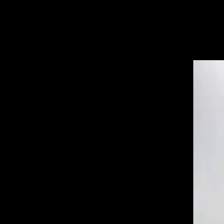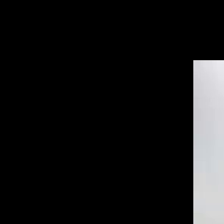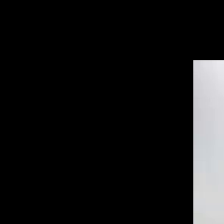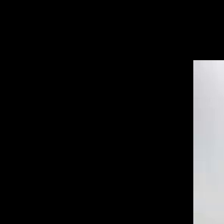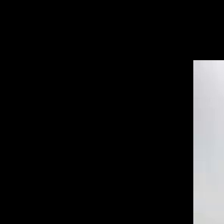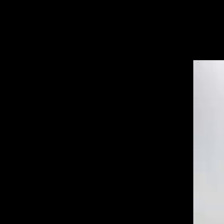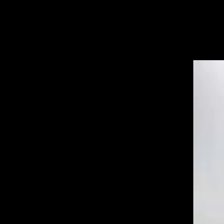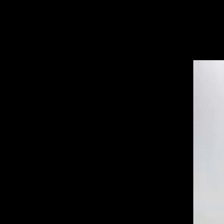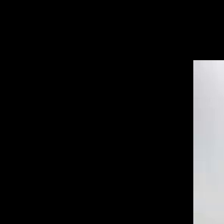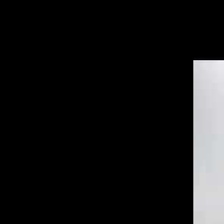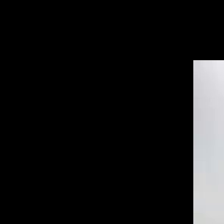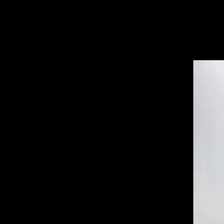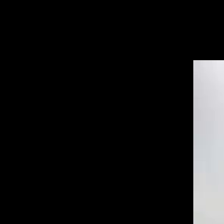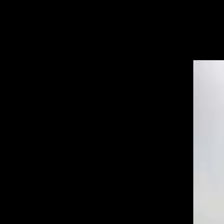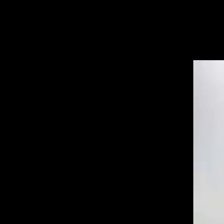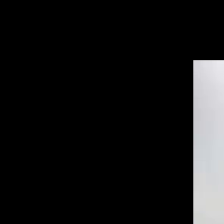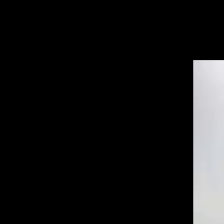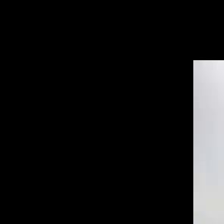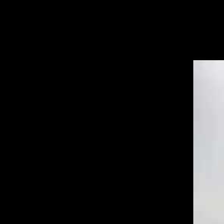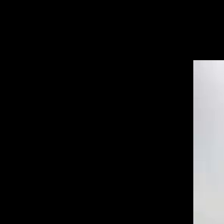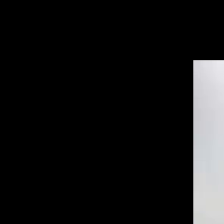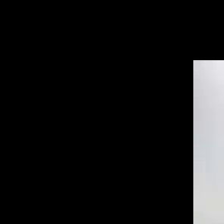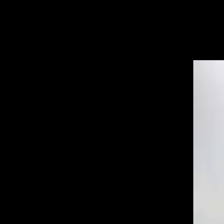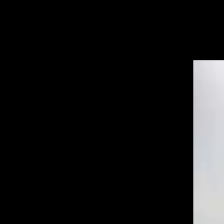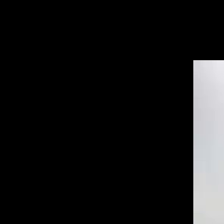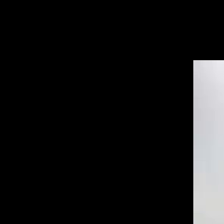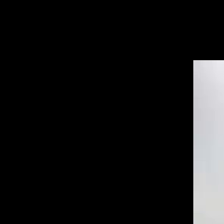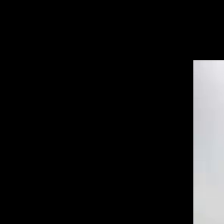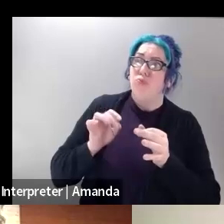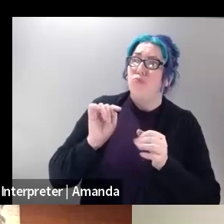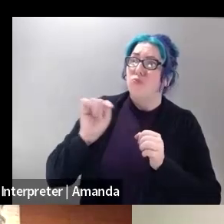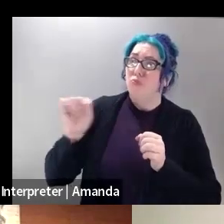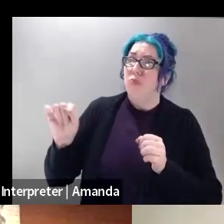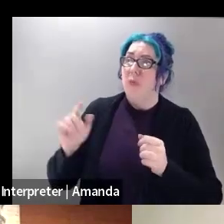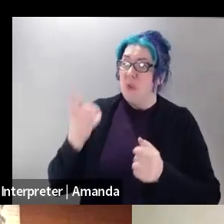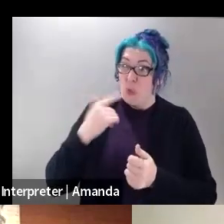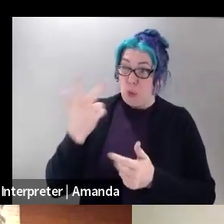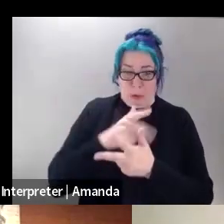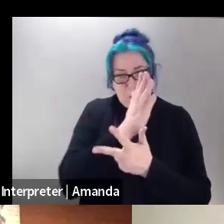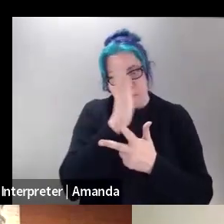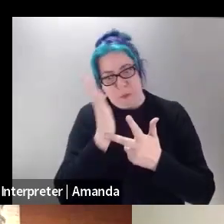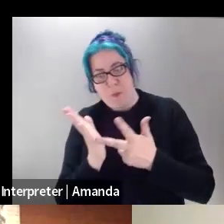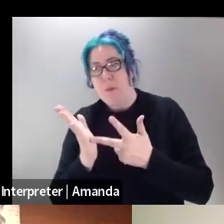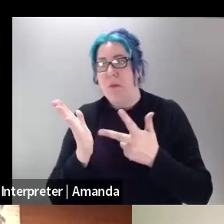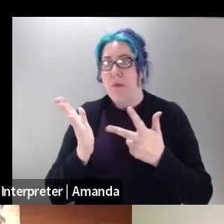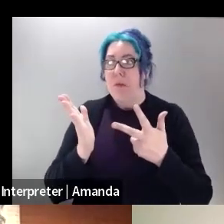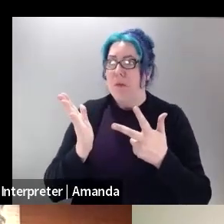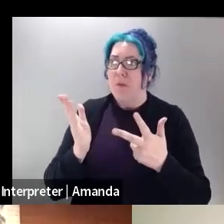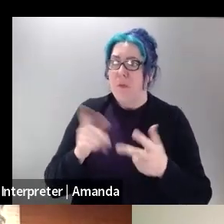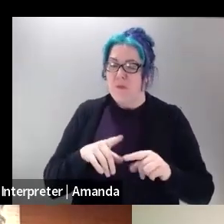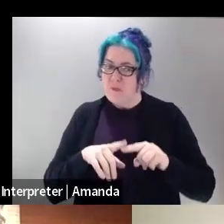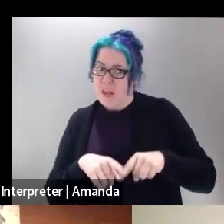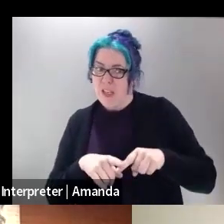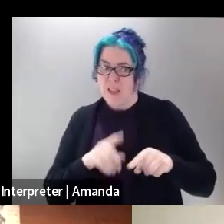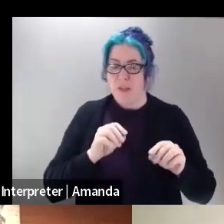tend to end up in those three buckets, or is there like another phase of transformation so that it becomes like 10 commandments or something? Or is it like, this is what why we're